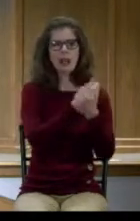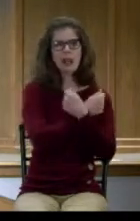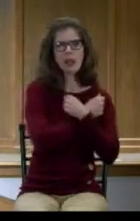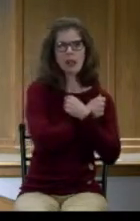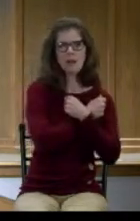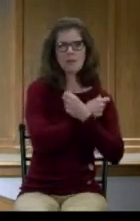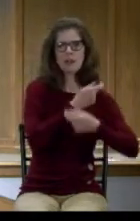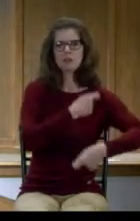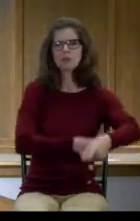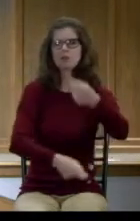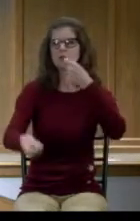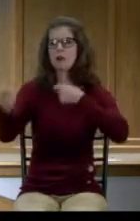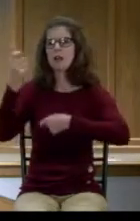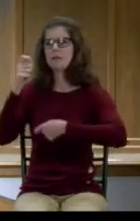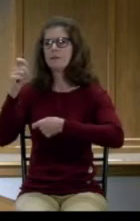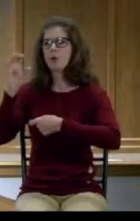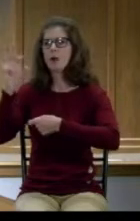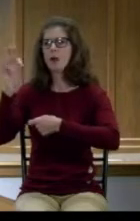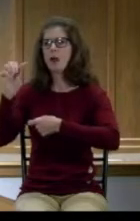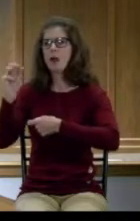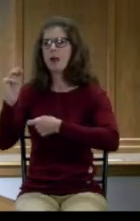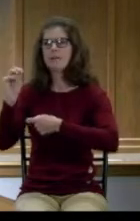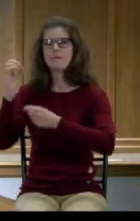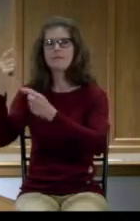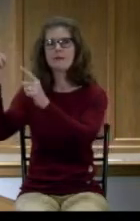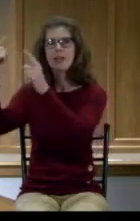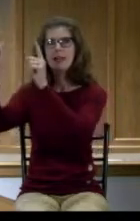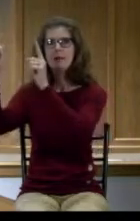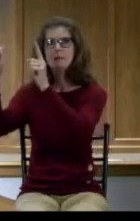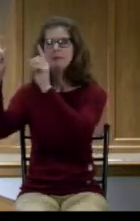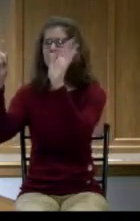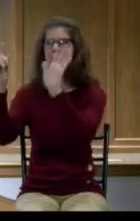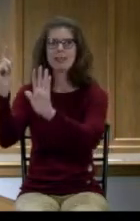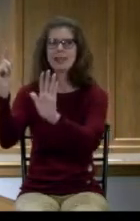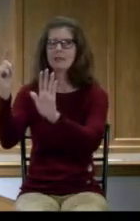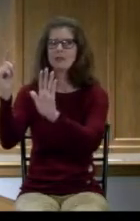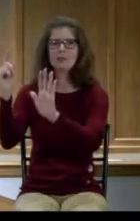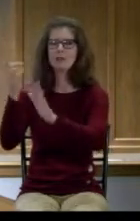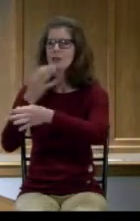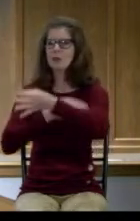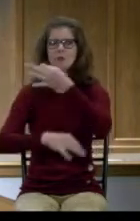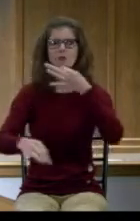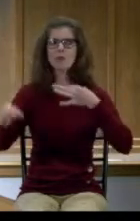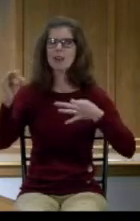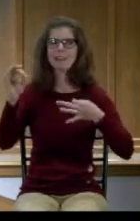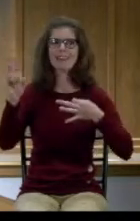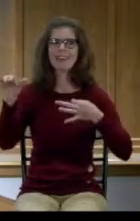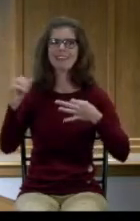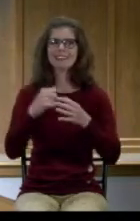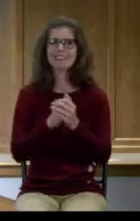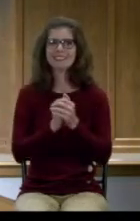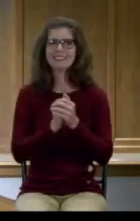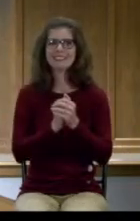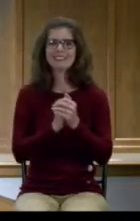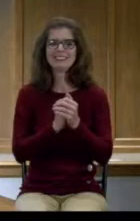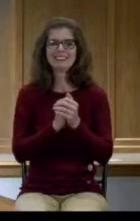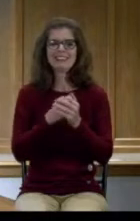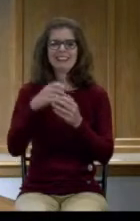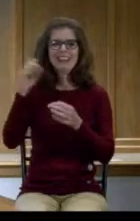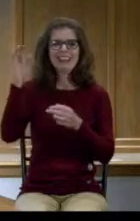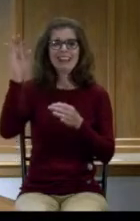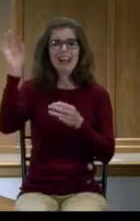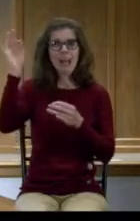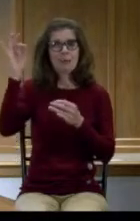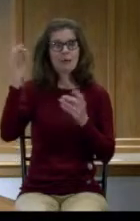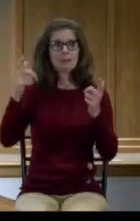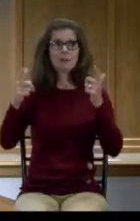trade love for fame. Be a hero in your home. Now, I preach at a large church. I've preached at a large church for a long